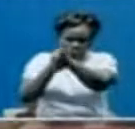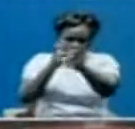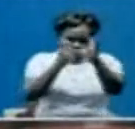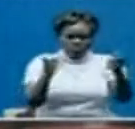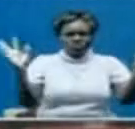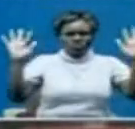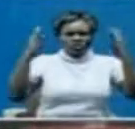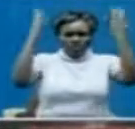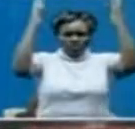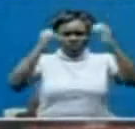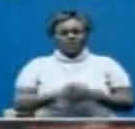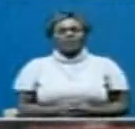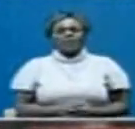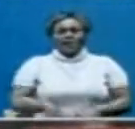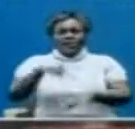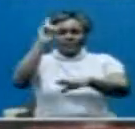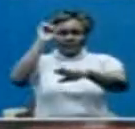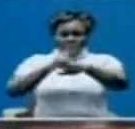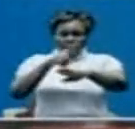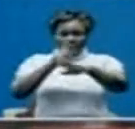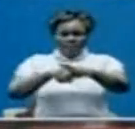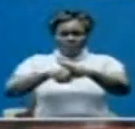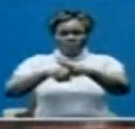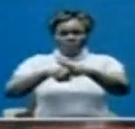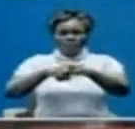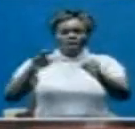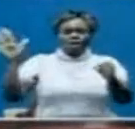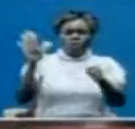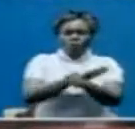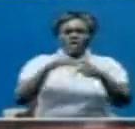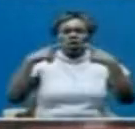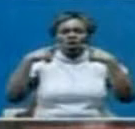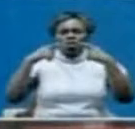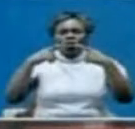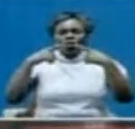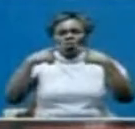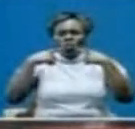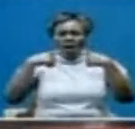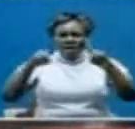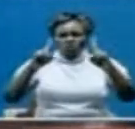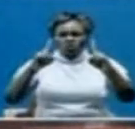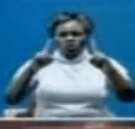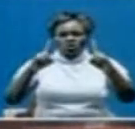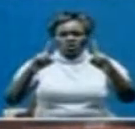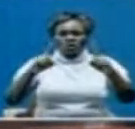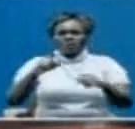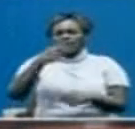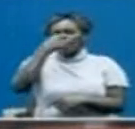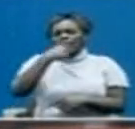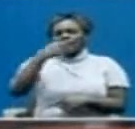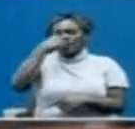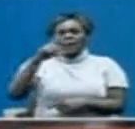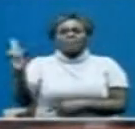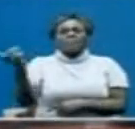the ceremony. When now the winner, the overall winner was to be announced. And Tanzanian President Jakaya